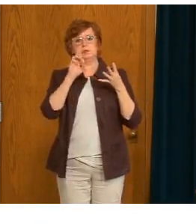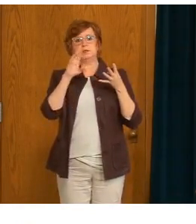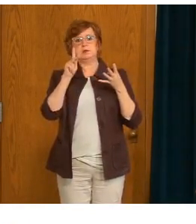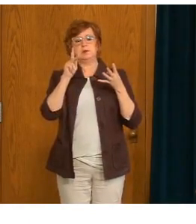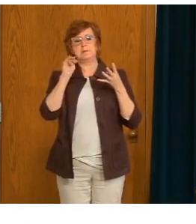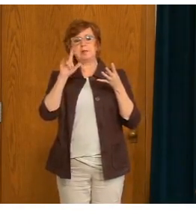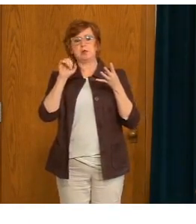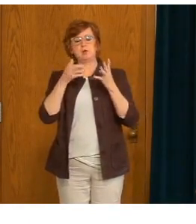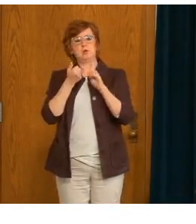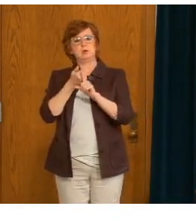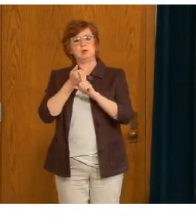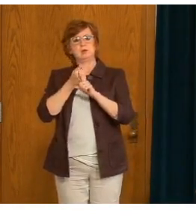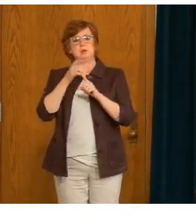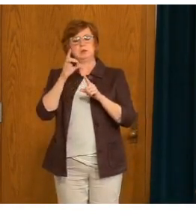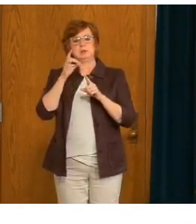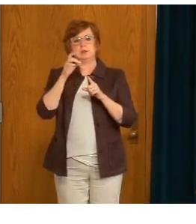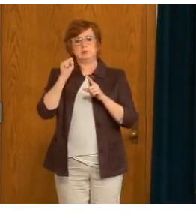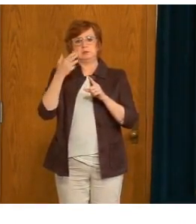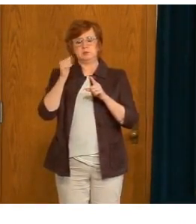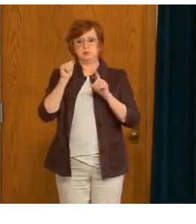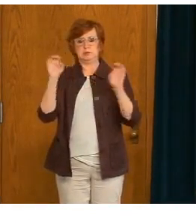Miller. Minister?